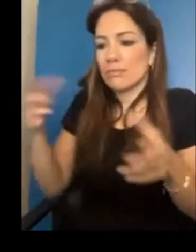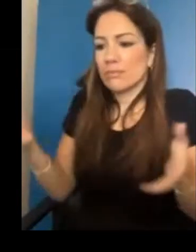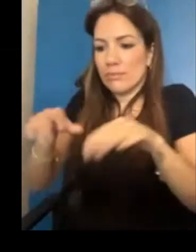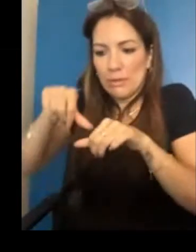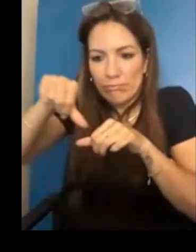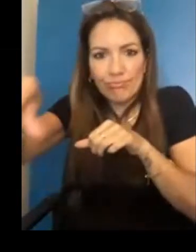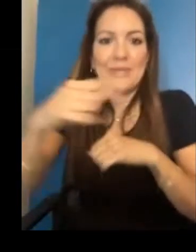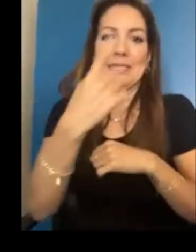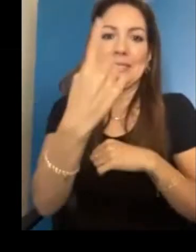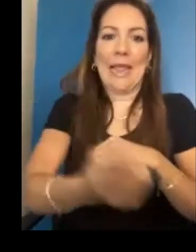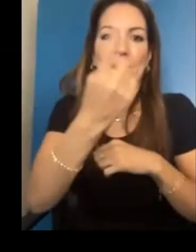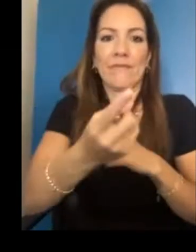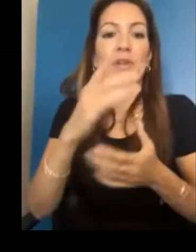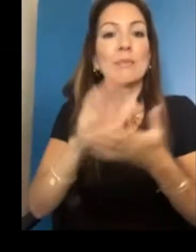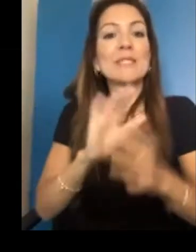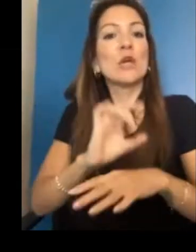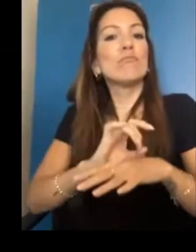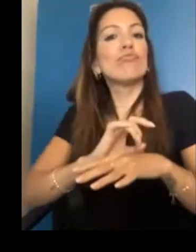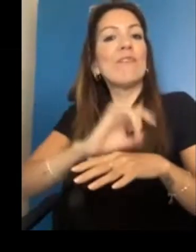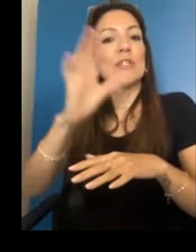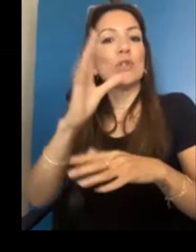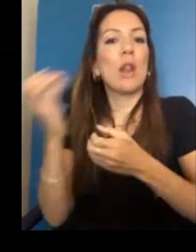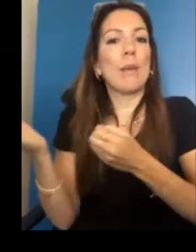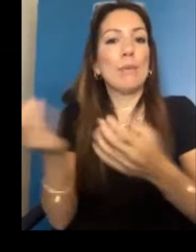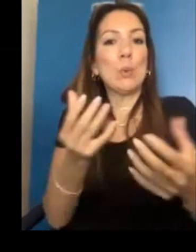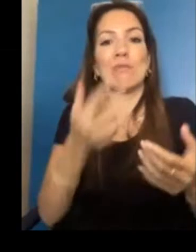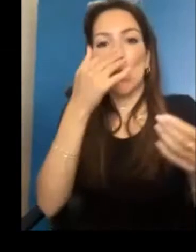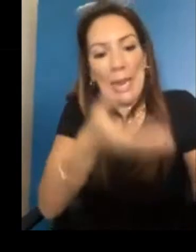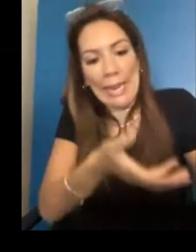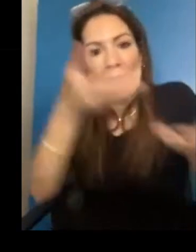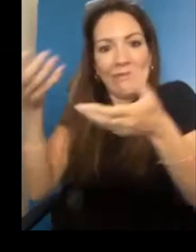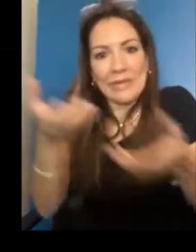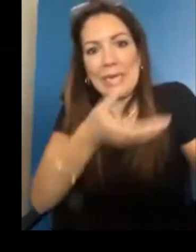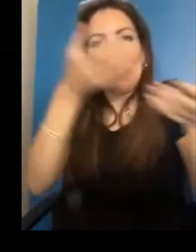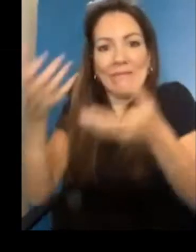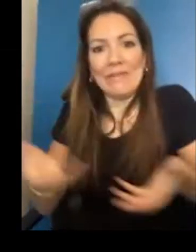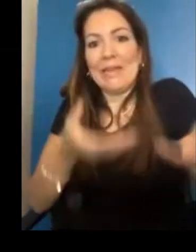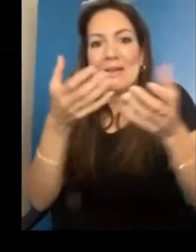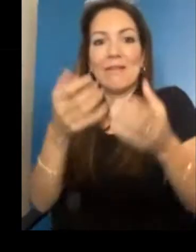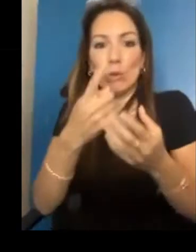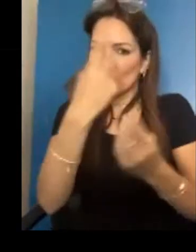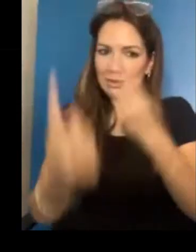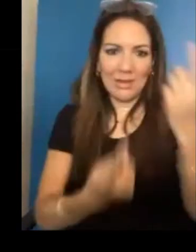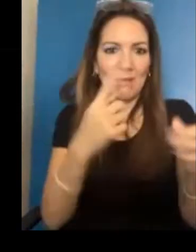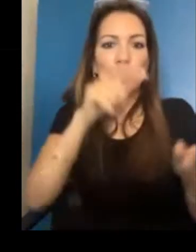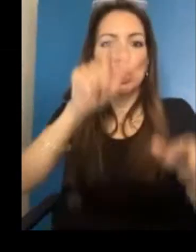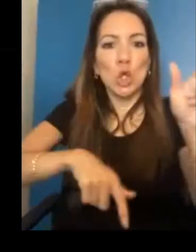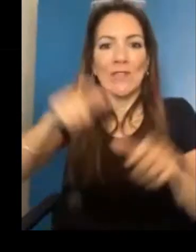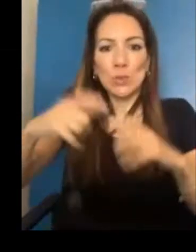moved over by professional movers once the boxes have been packed by our service users.